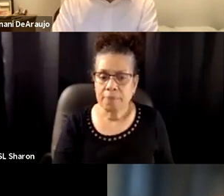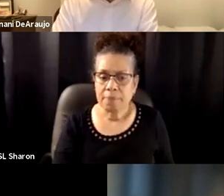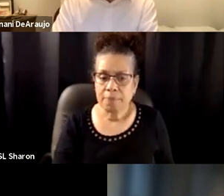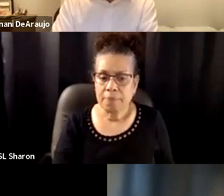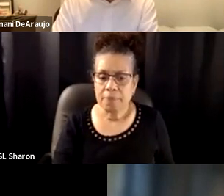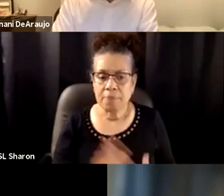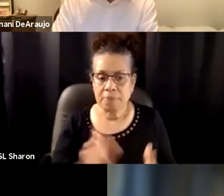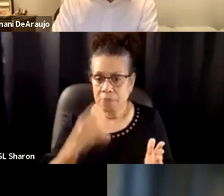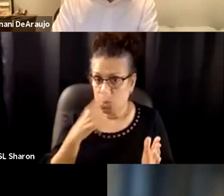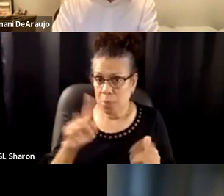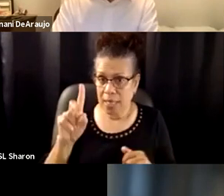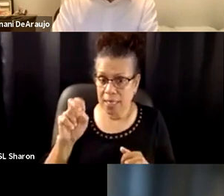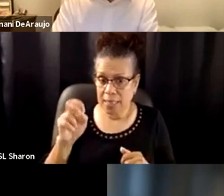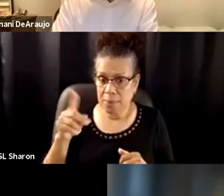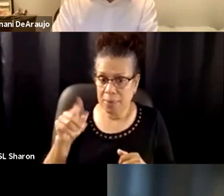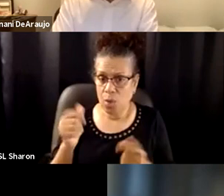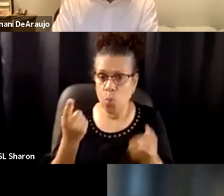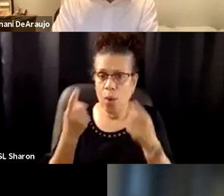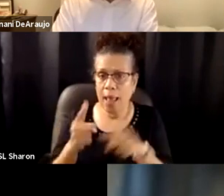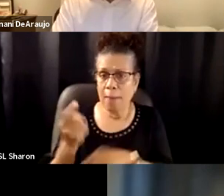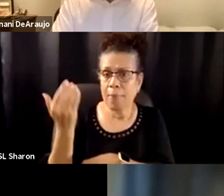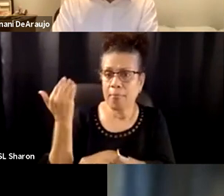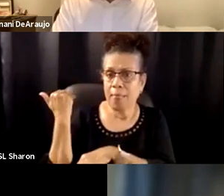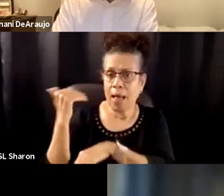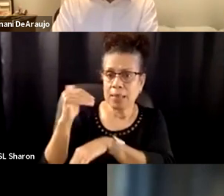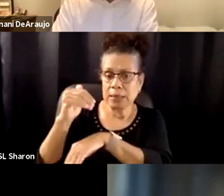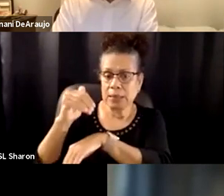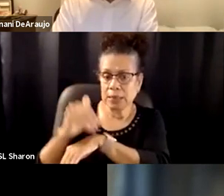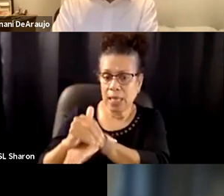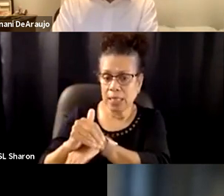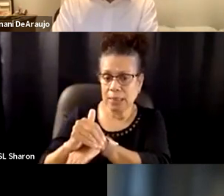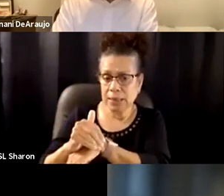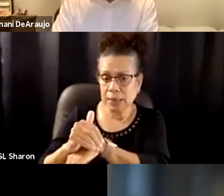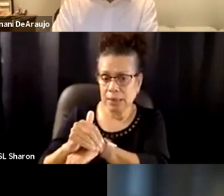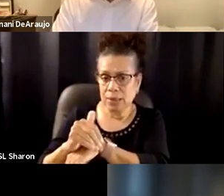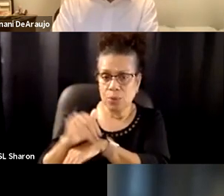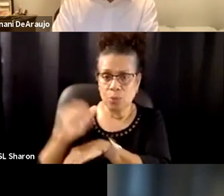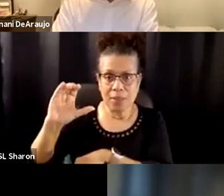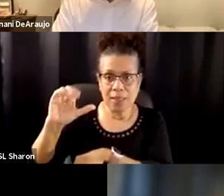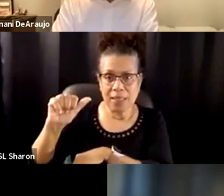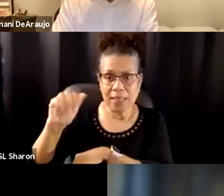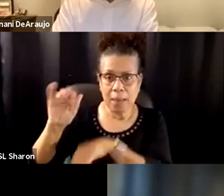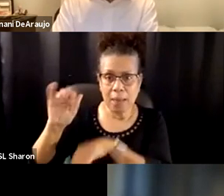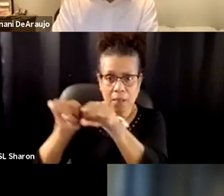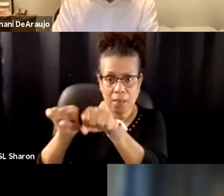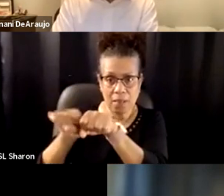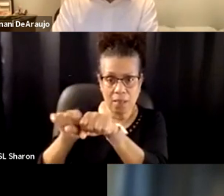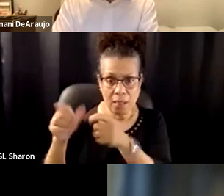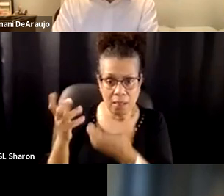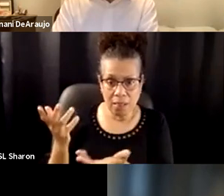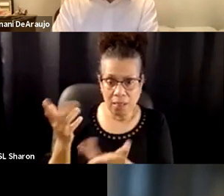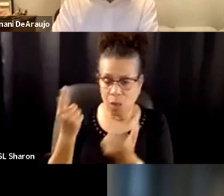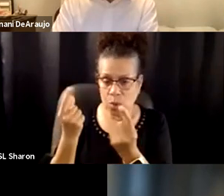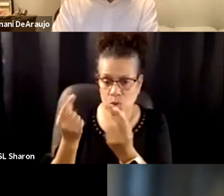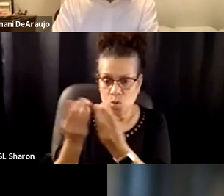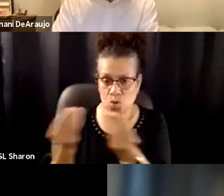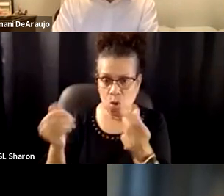could you share just about what happened last night with the cut cable and what he's been doing uh with his team to resolve